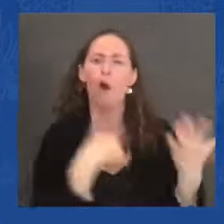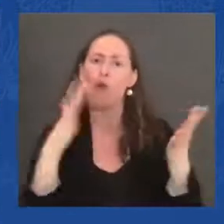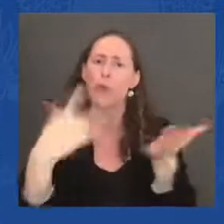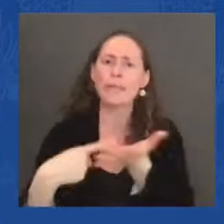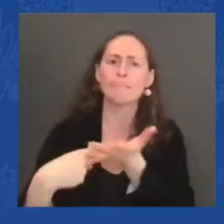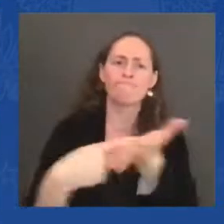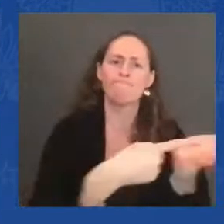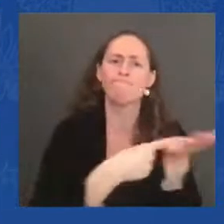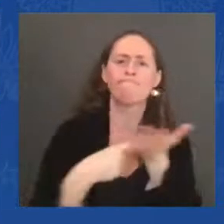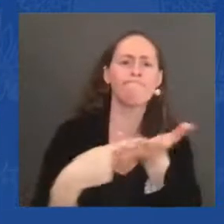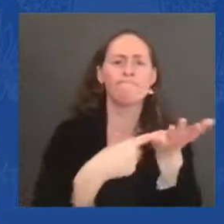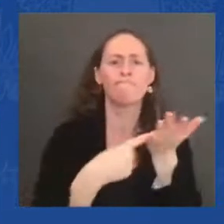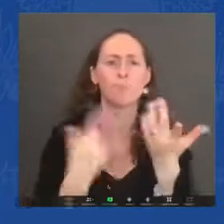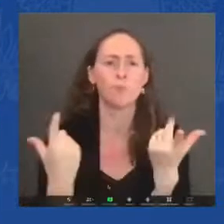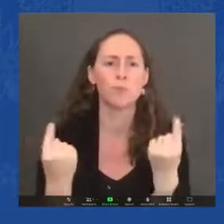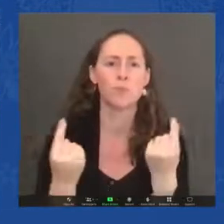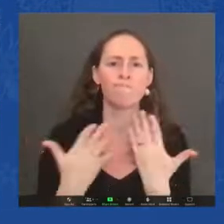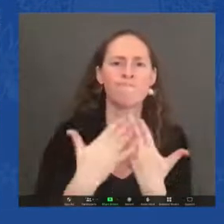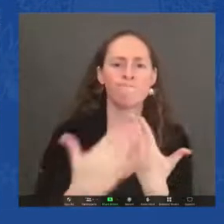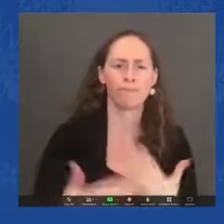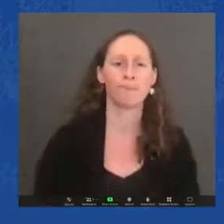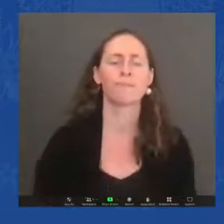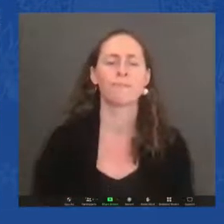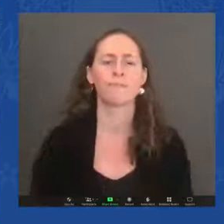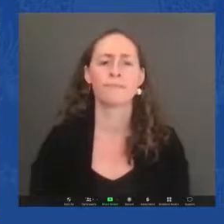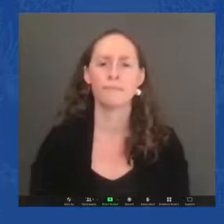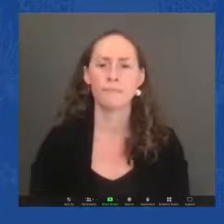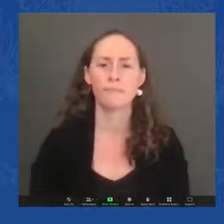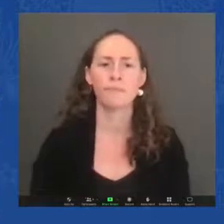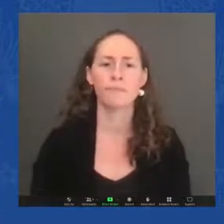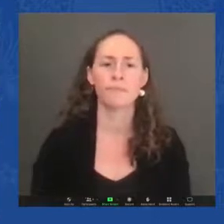all the firefighters here, that